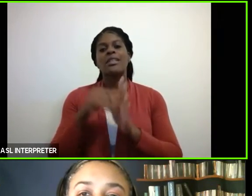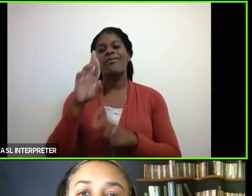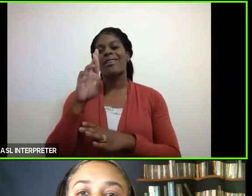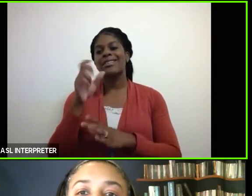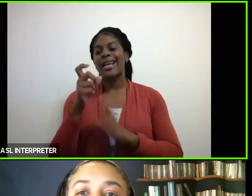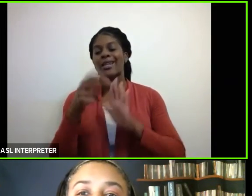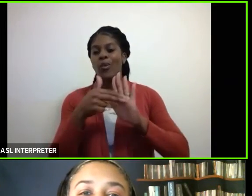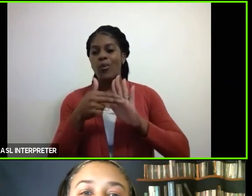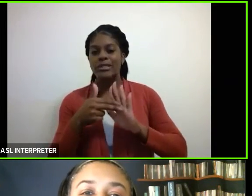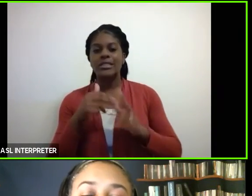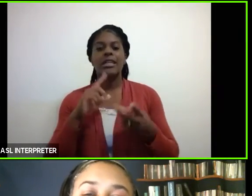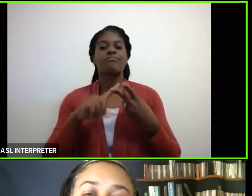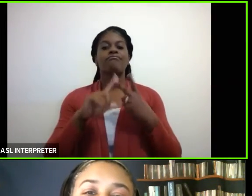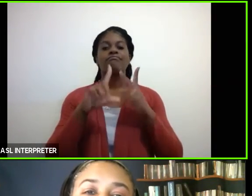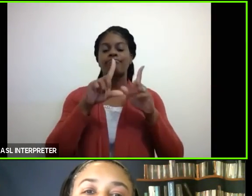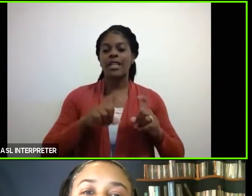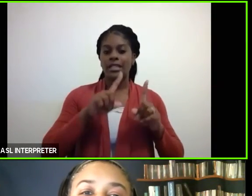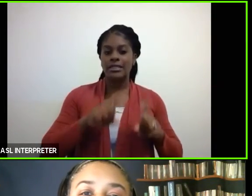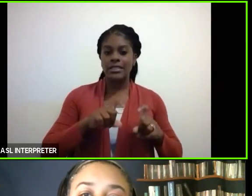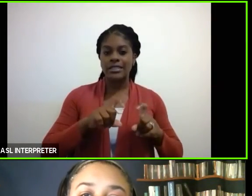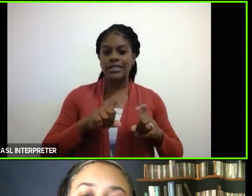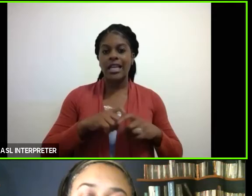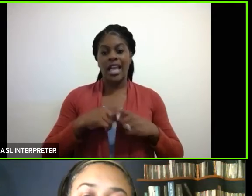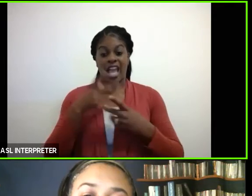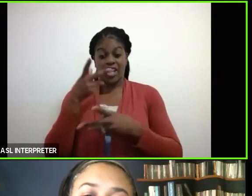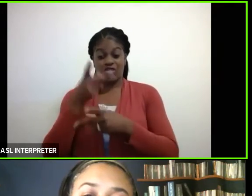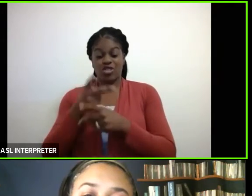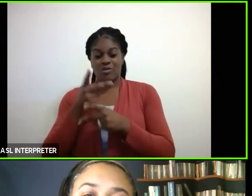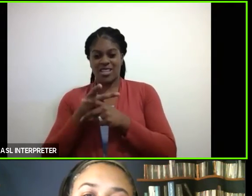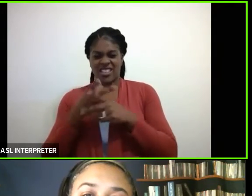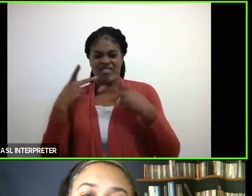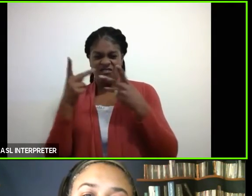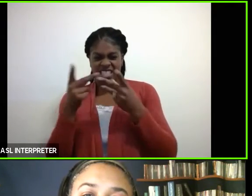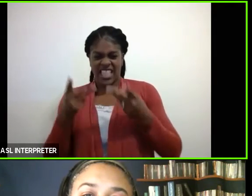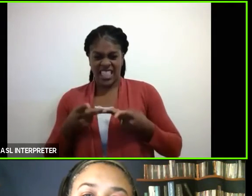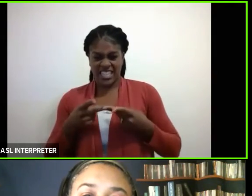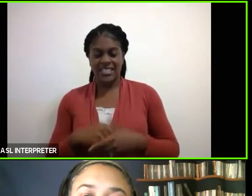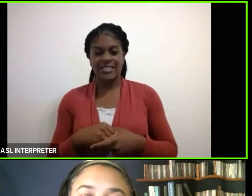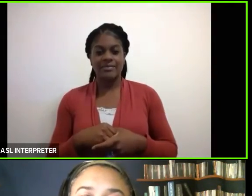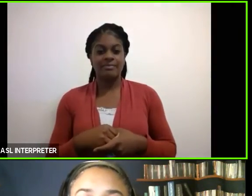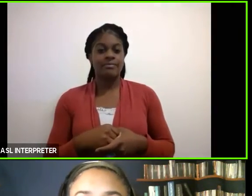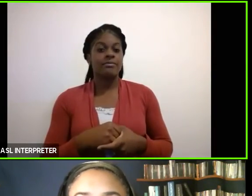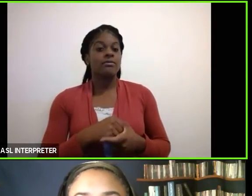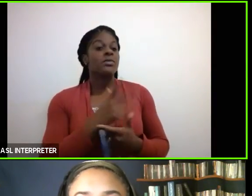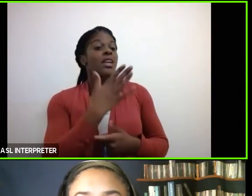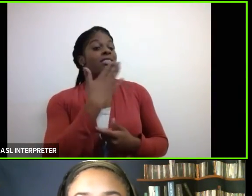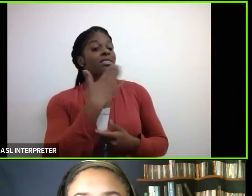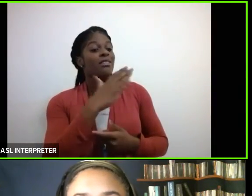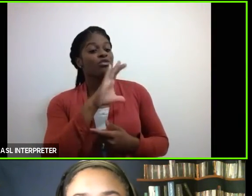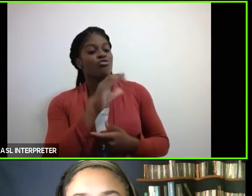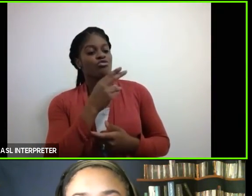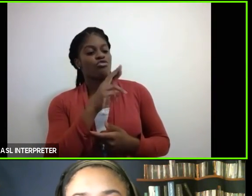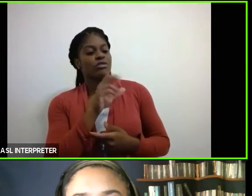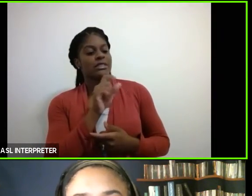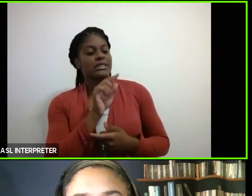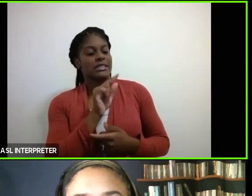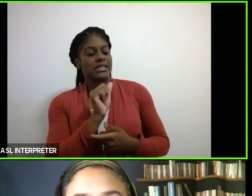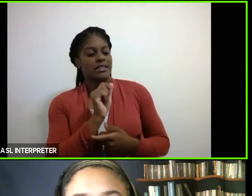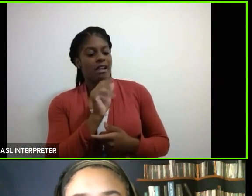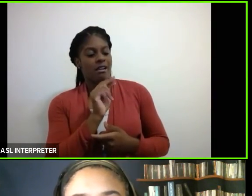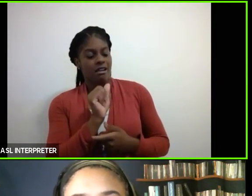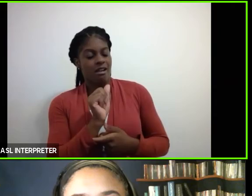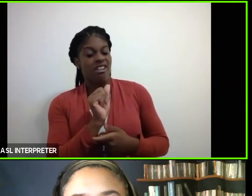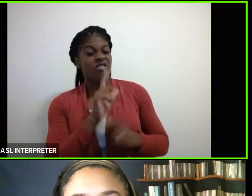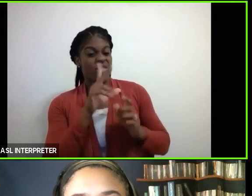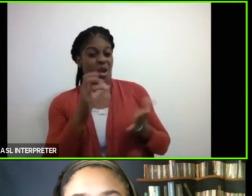diagnosing, testing, and treatment facilities. Sure. Well, thank you, Christina, for the opportunity. Good